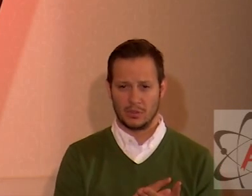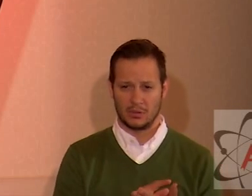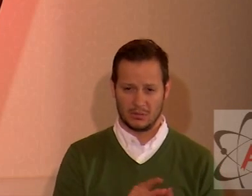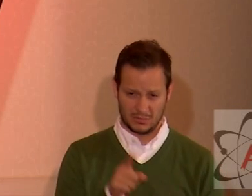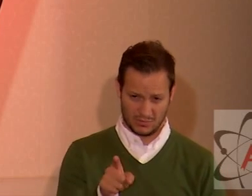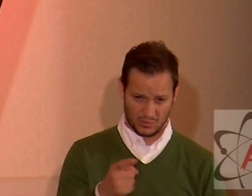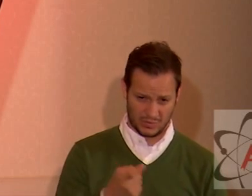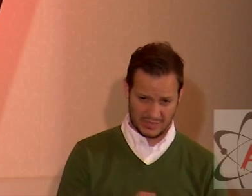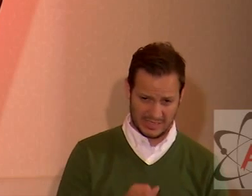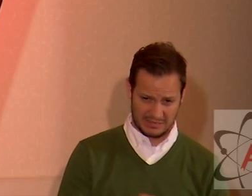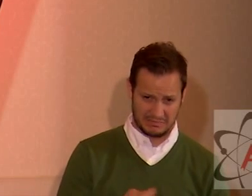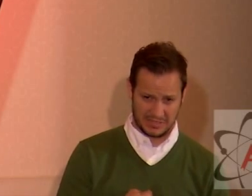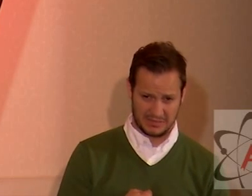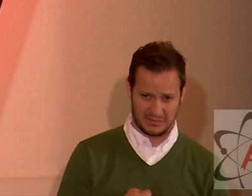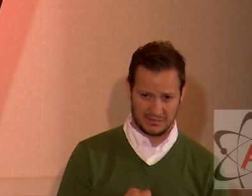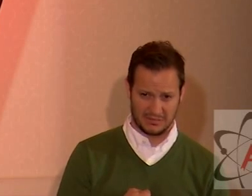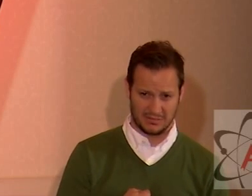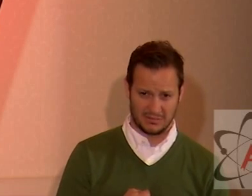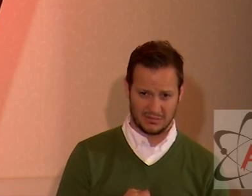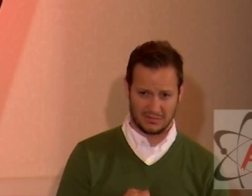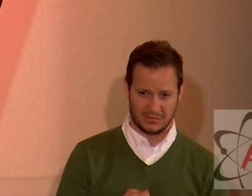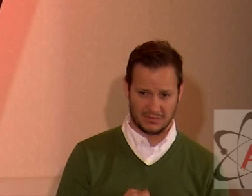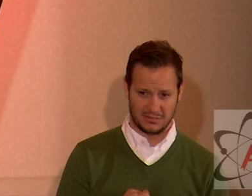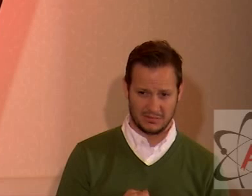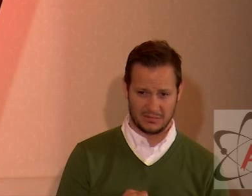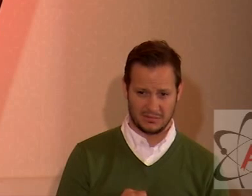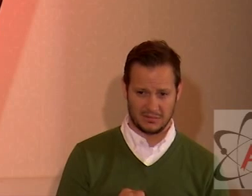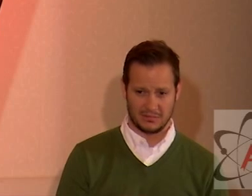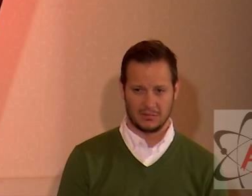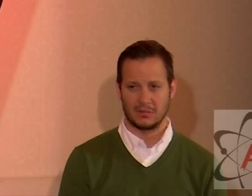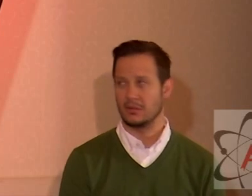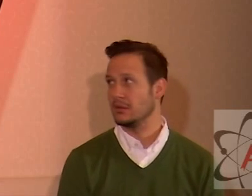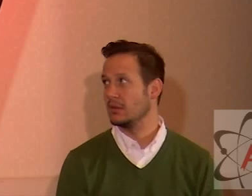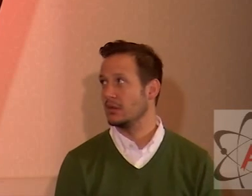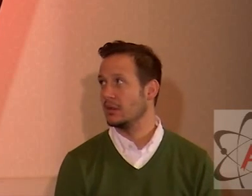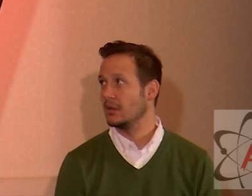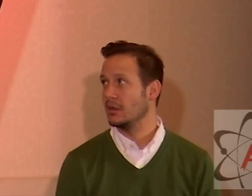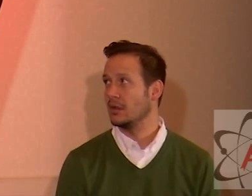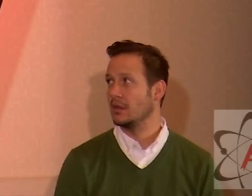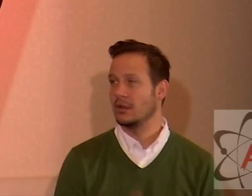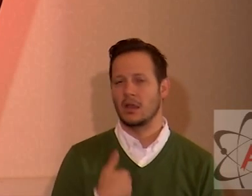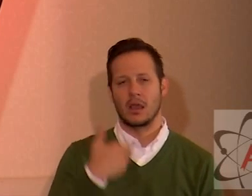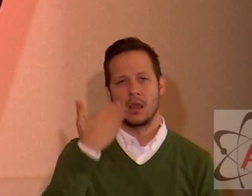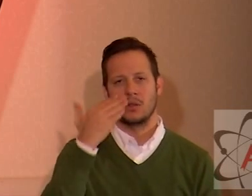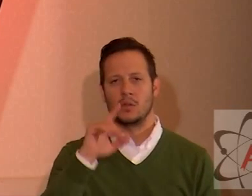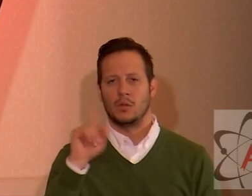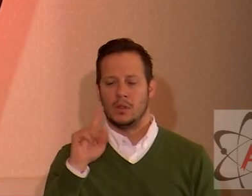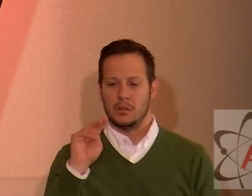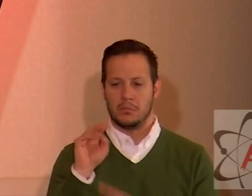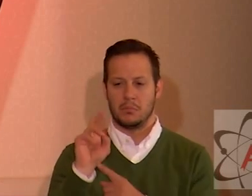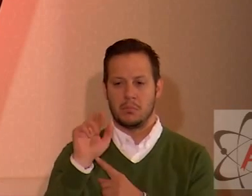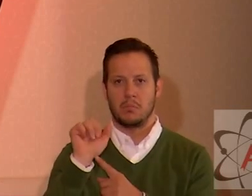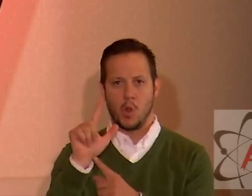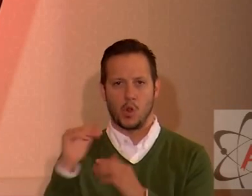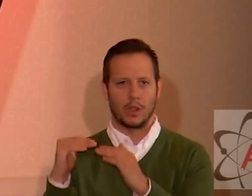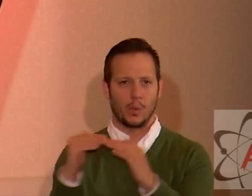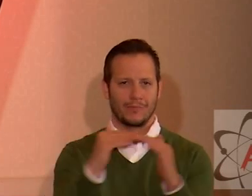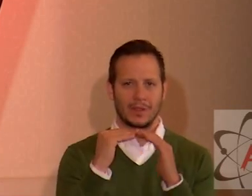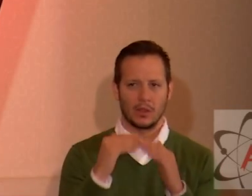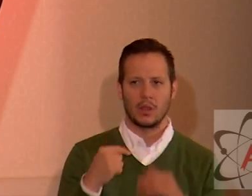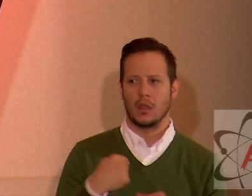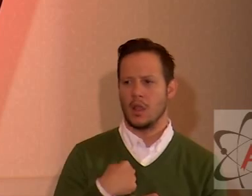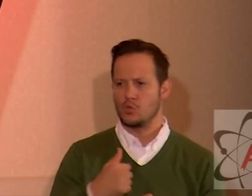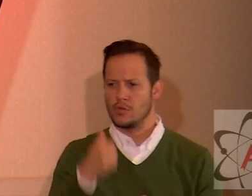kidding me? Are you kidding me?" I don't know where this moral equivalency, we refuse to say